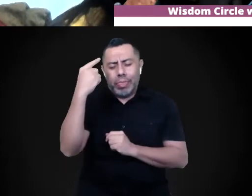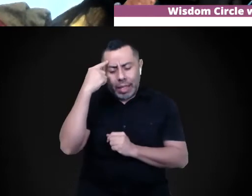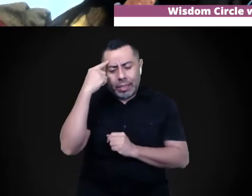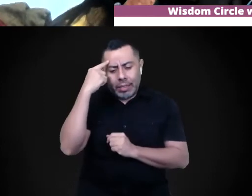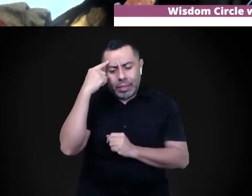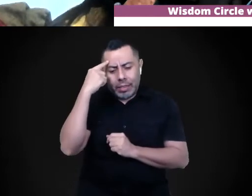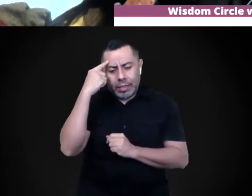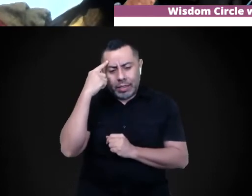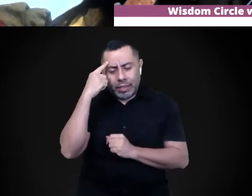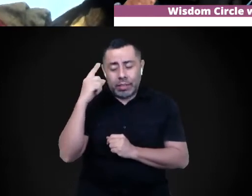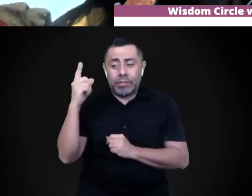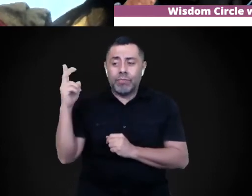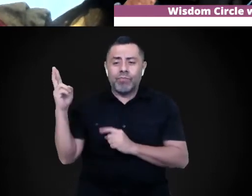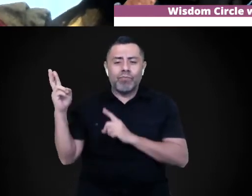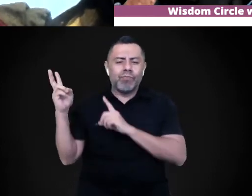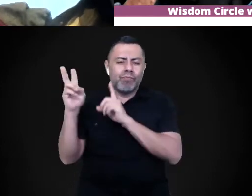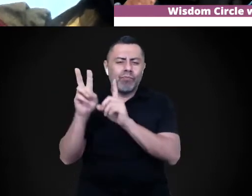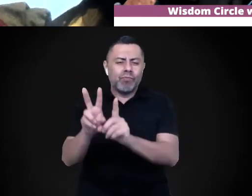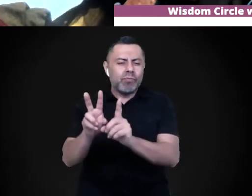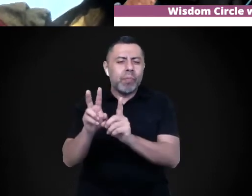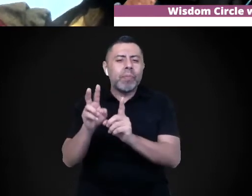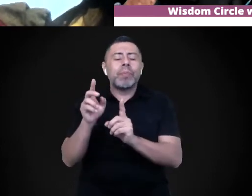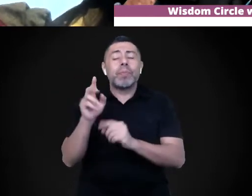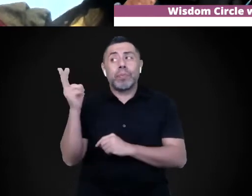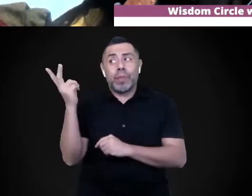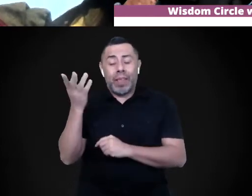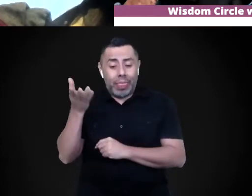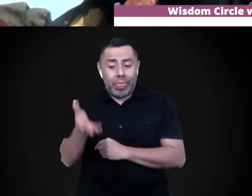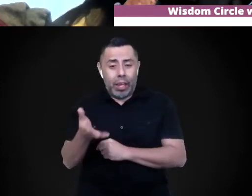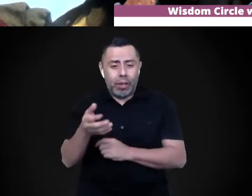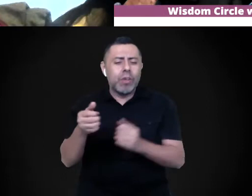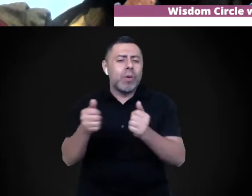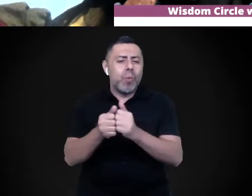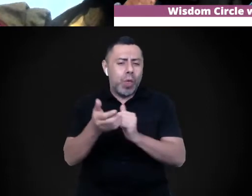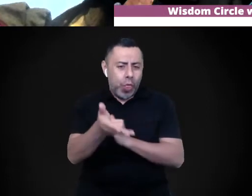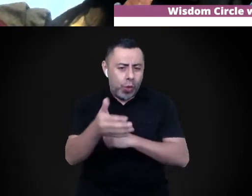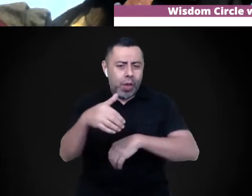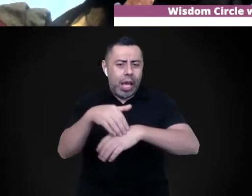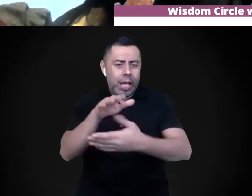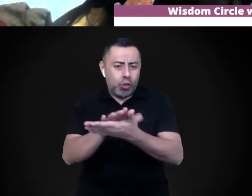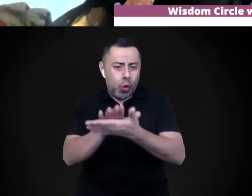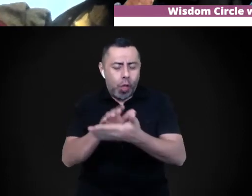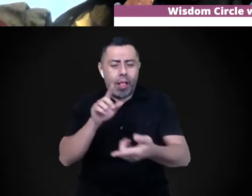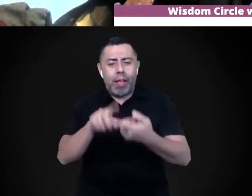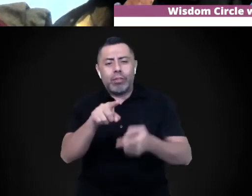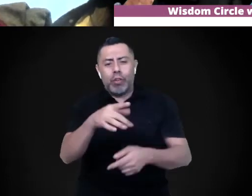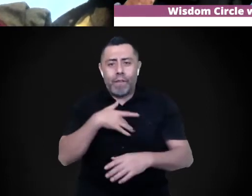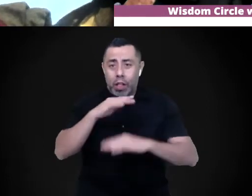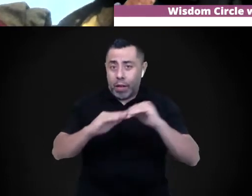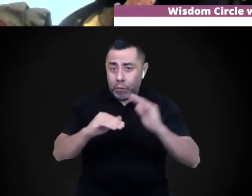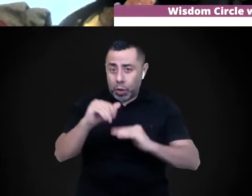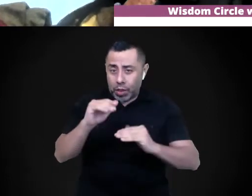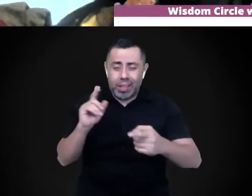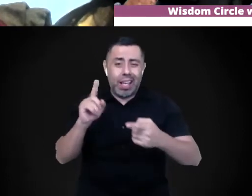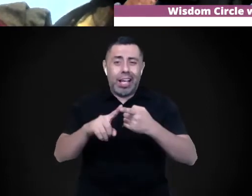came with her to school for a couple of days until she was really comfortable and her family was comfortable with